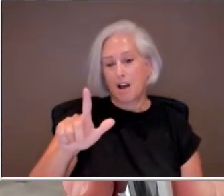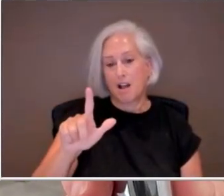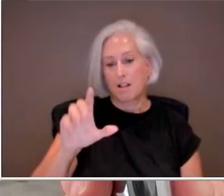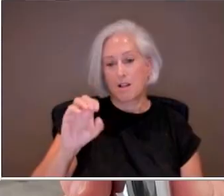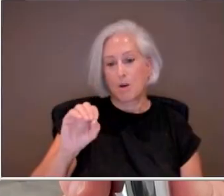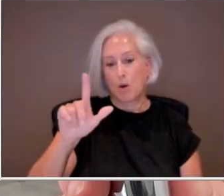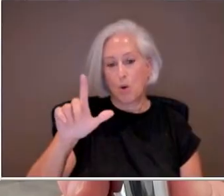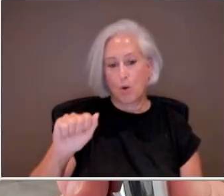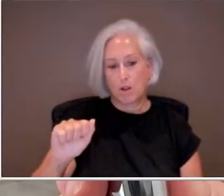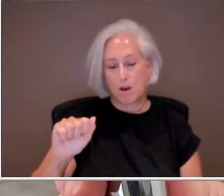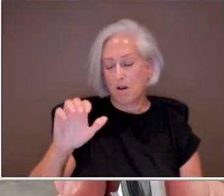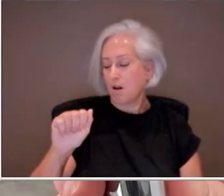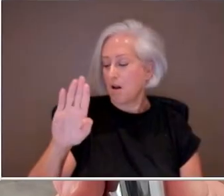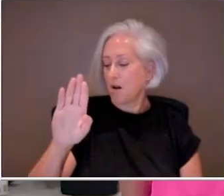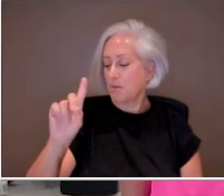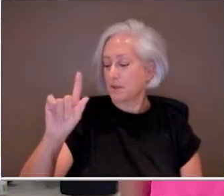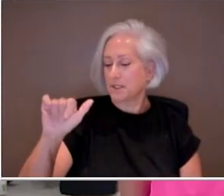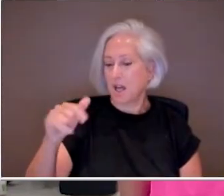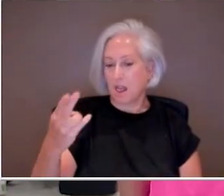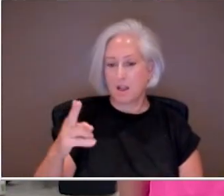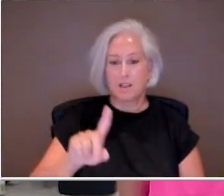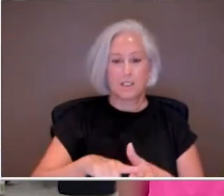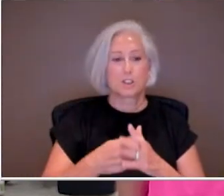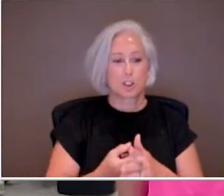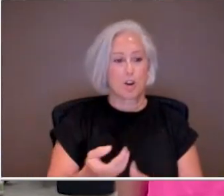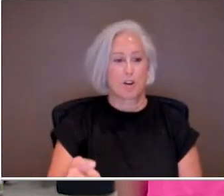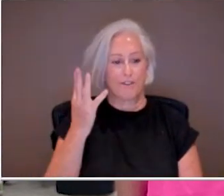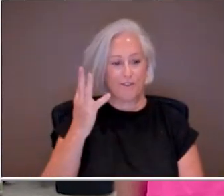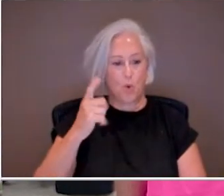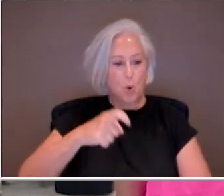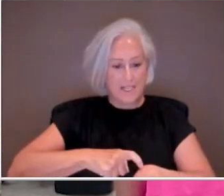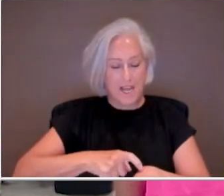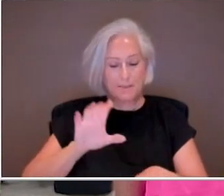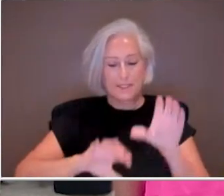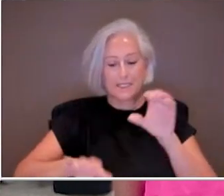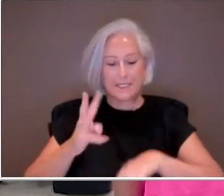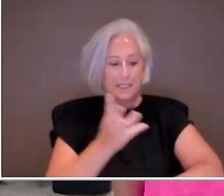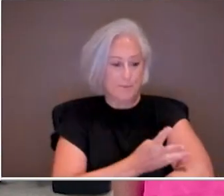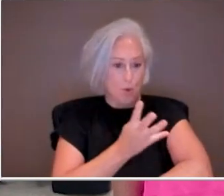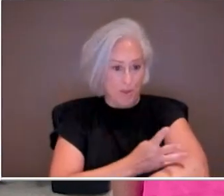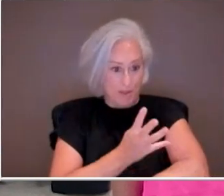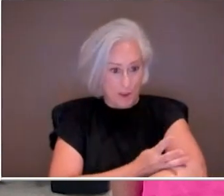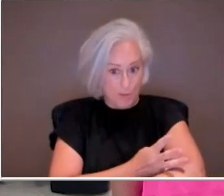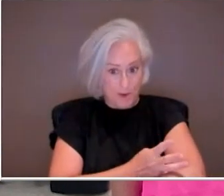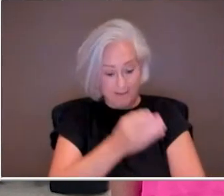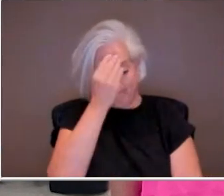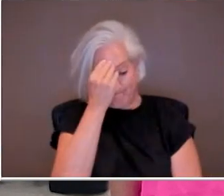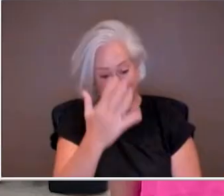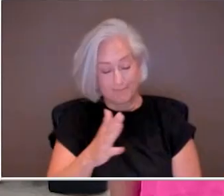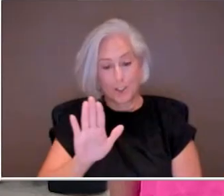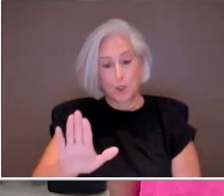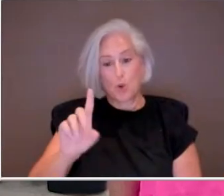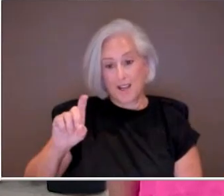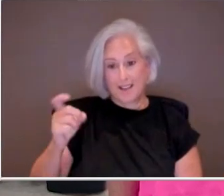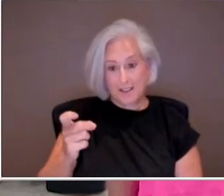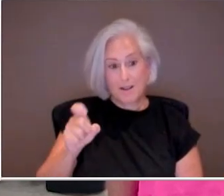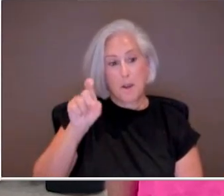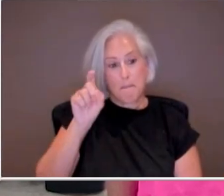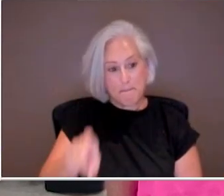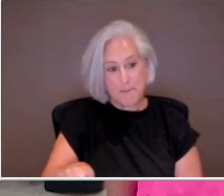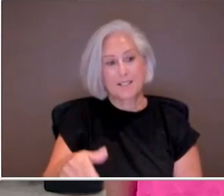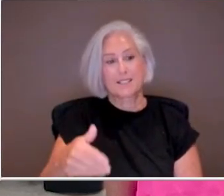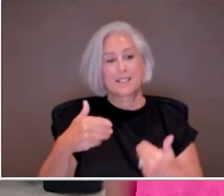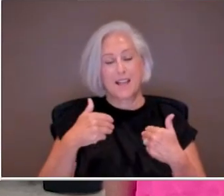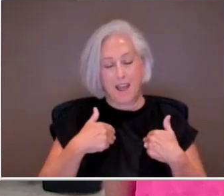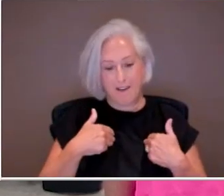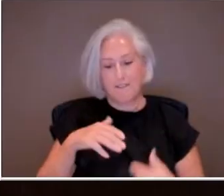on 4 rounds of chemotherapy. He told Jennifer her diagnosis would require a bone marrow transplant. No need